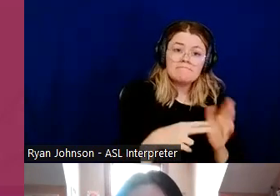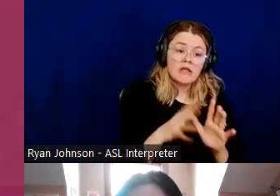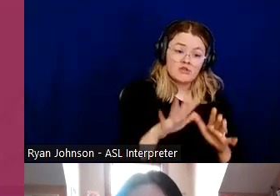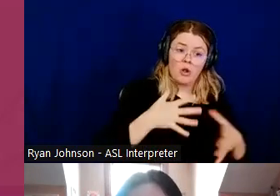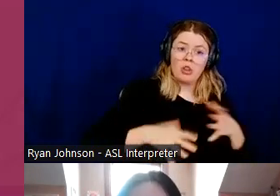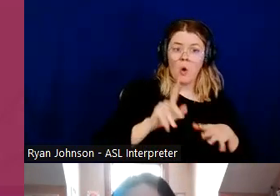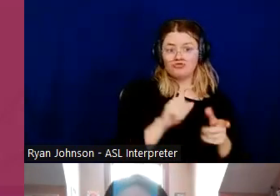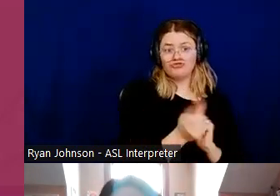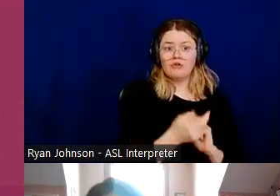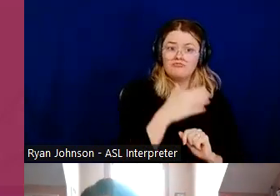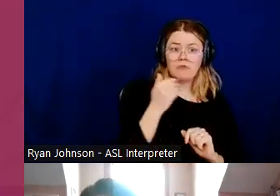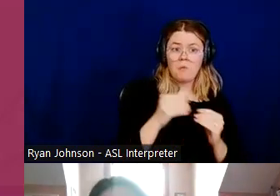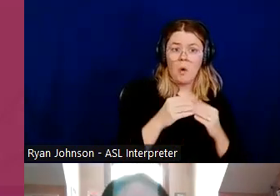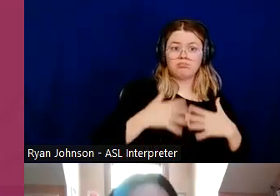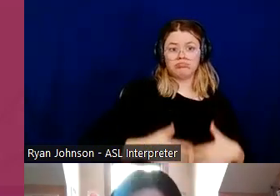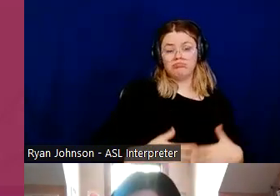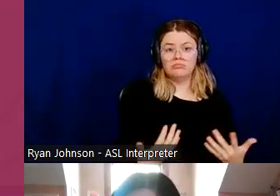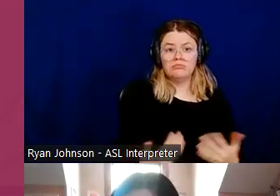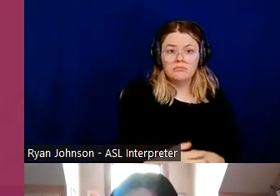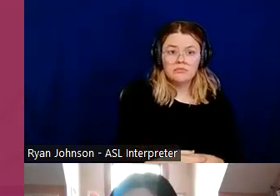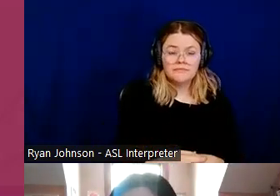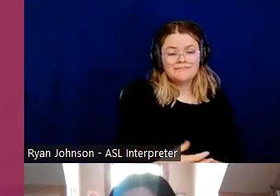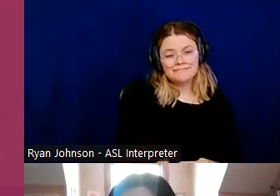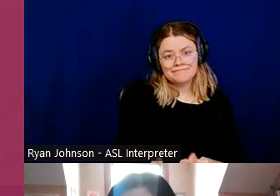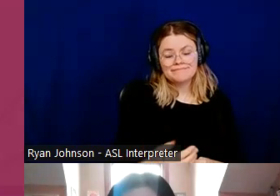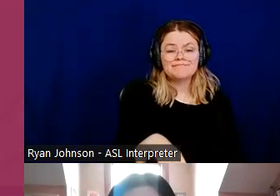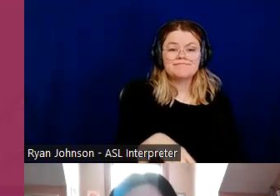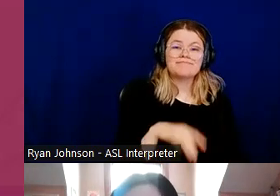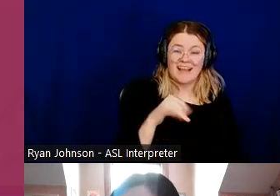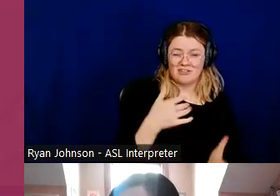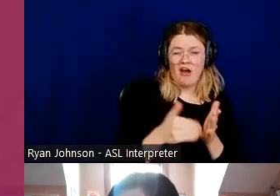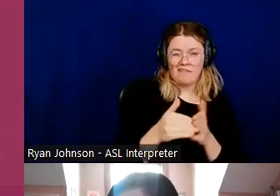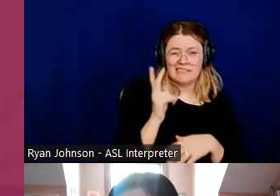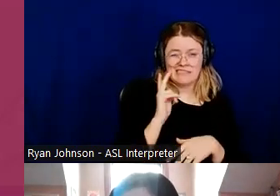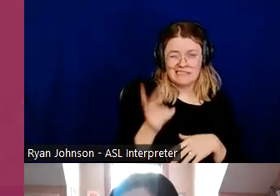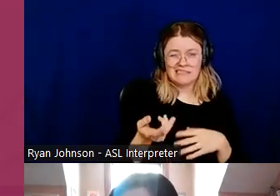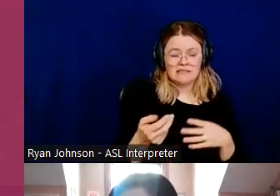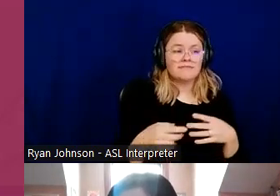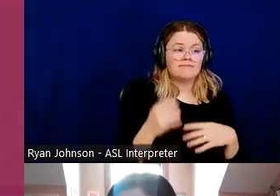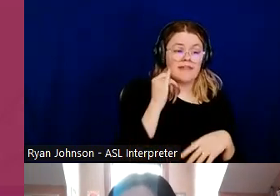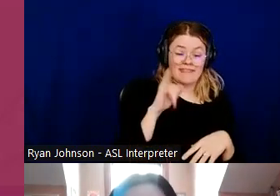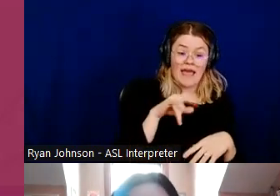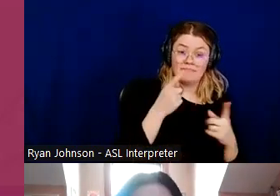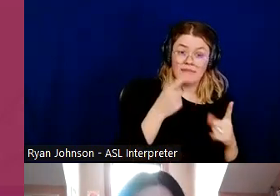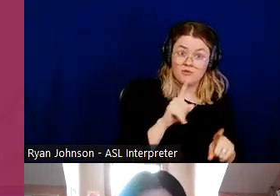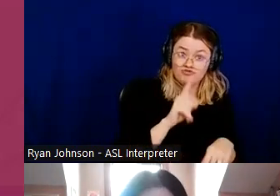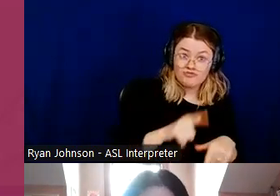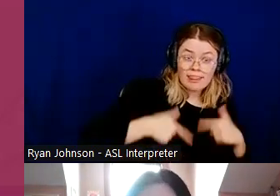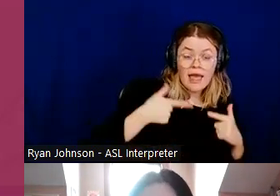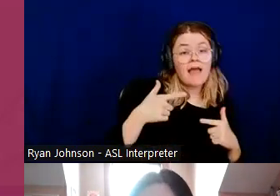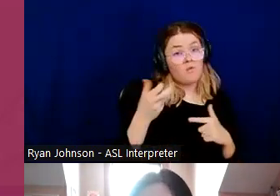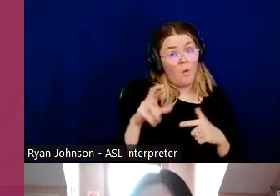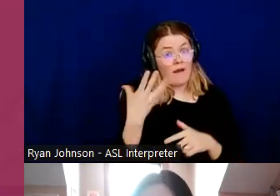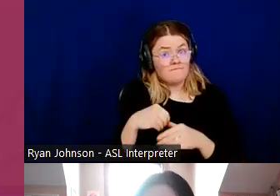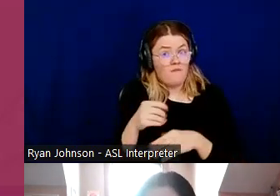And whether this is a real life thing or a made up scene from a movie, victim blaming happens all the